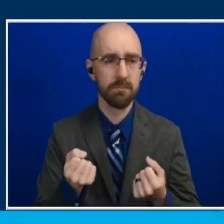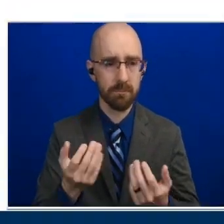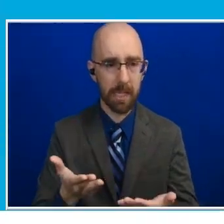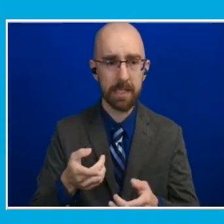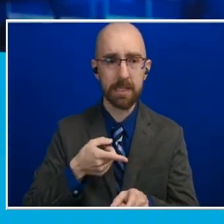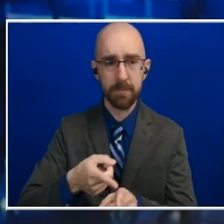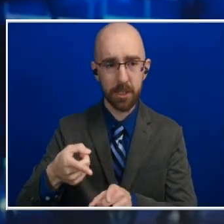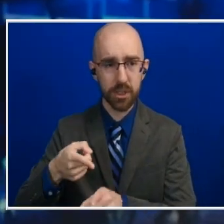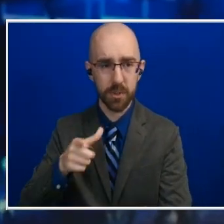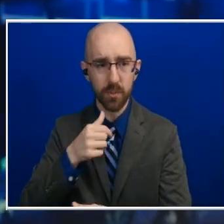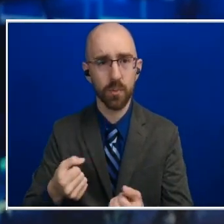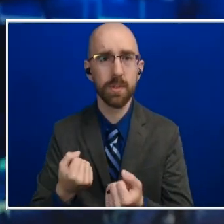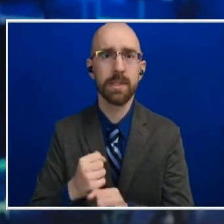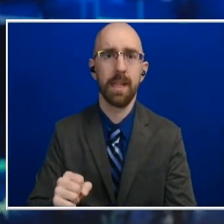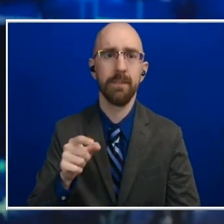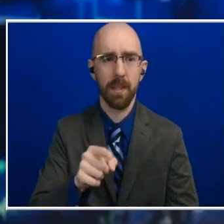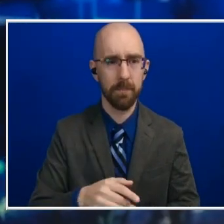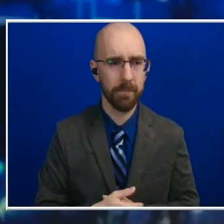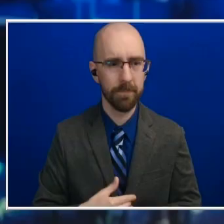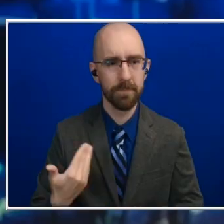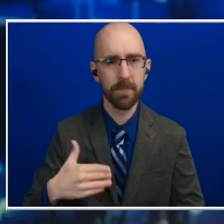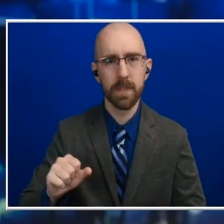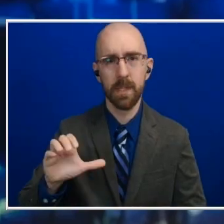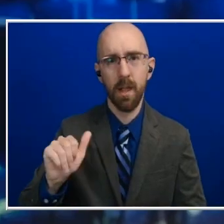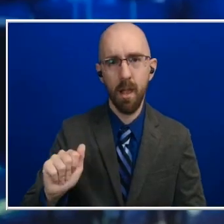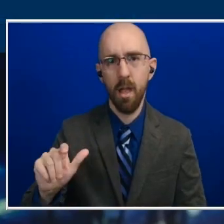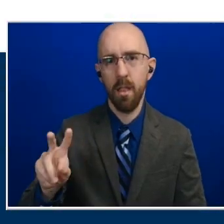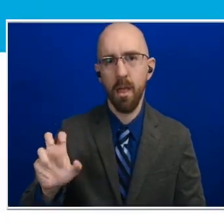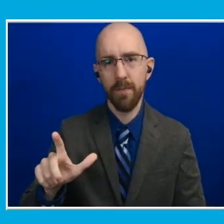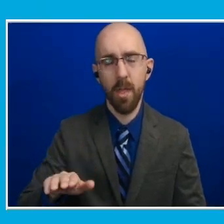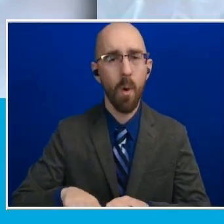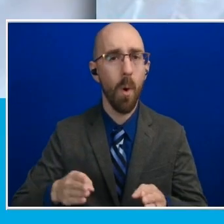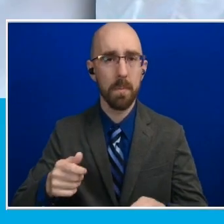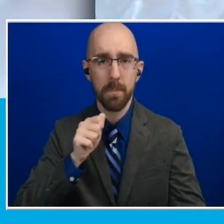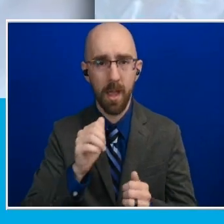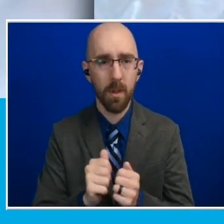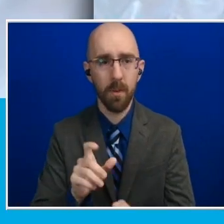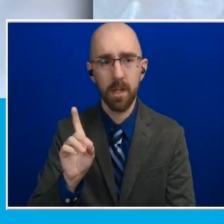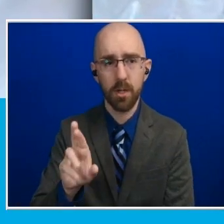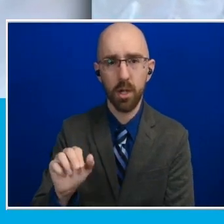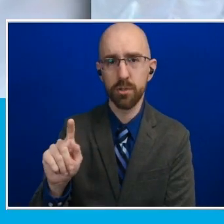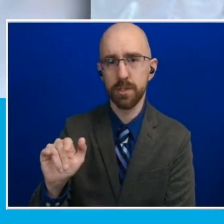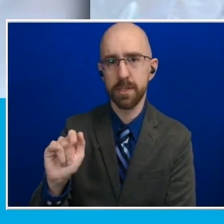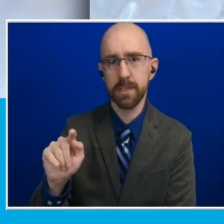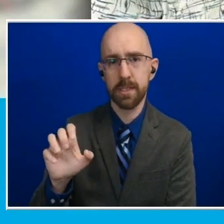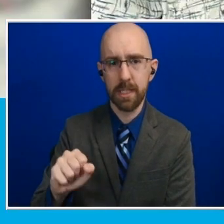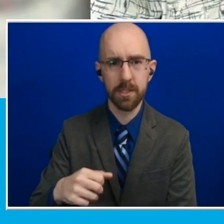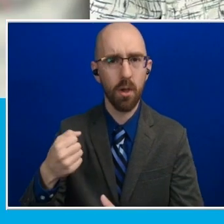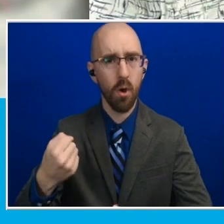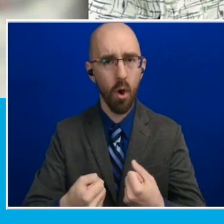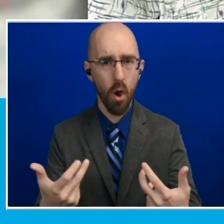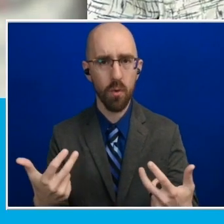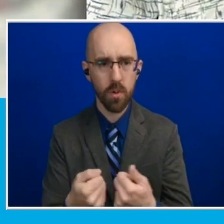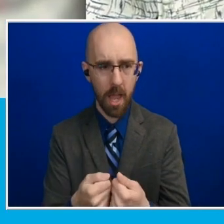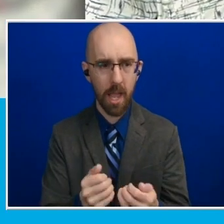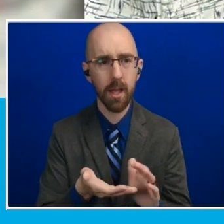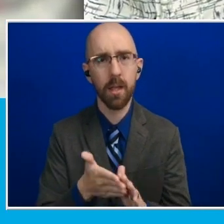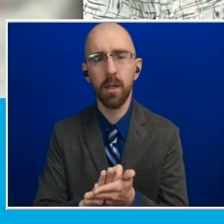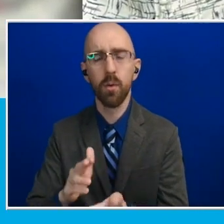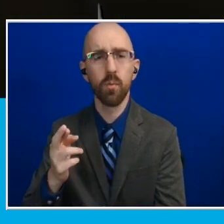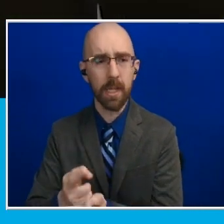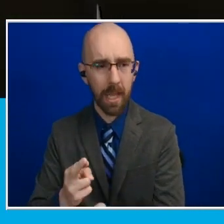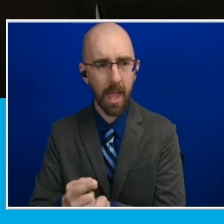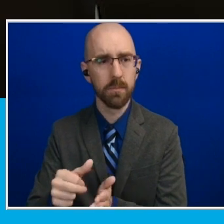him. I'm Jessica Lovell on the next Open Mics with Dr. Stites. From car wreck to rehab and the surgeries in